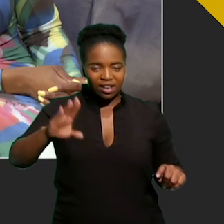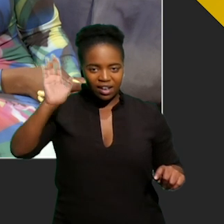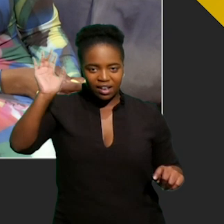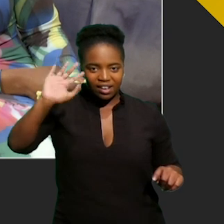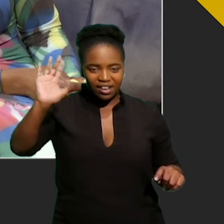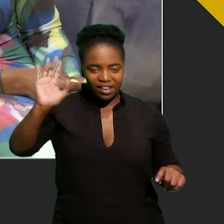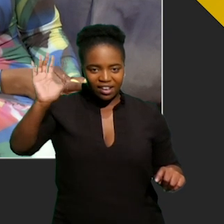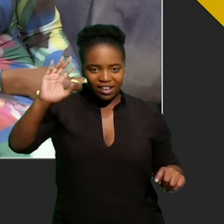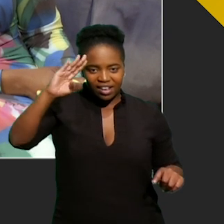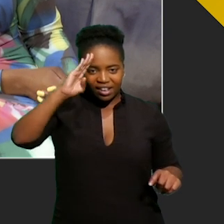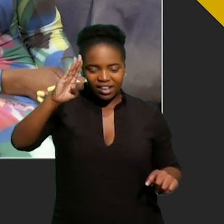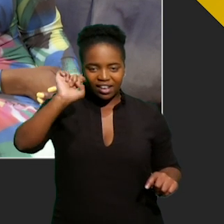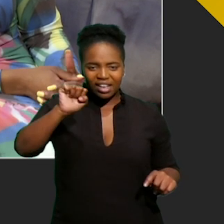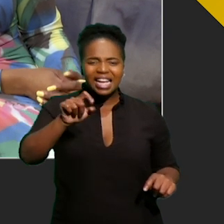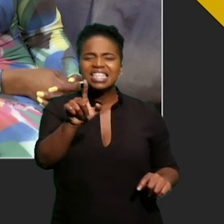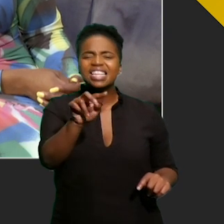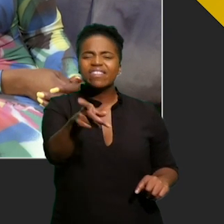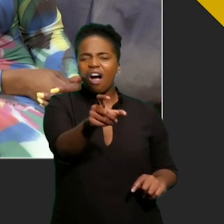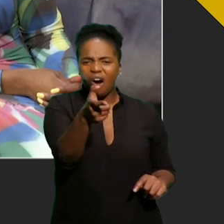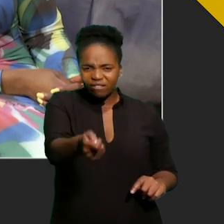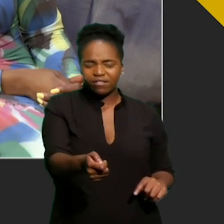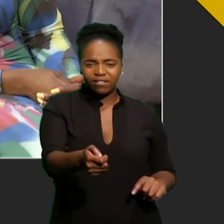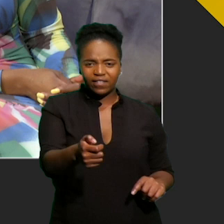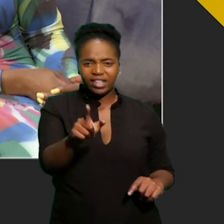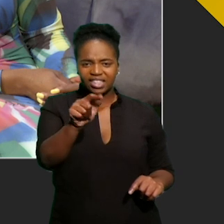Hello, please. Thomas, please switch off your TV.